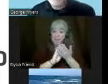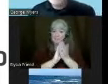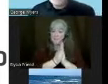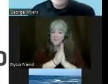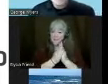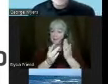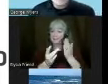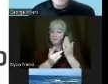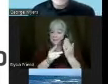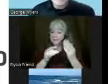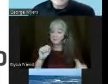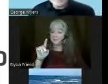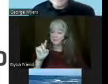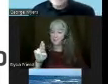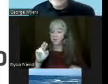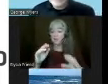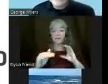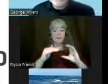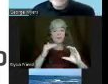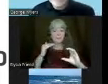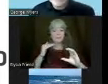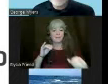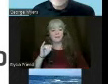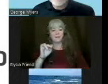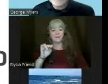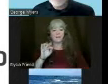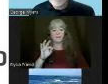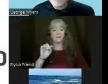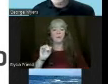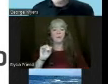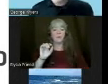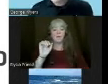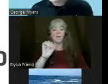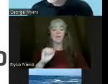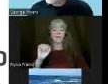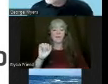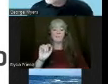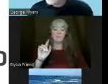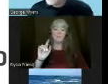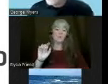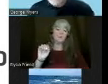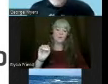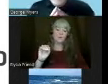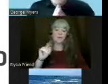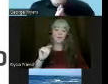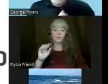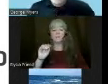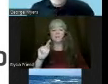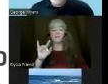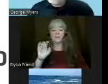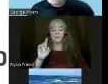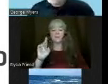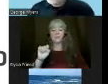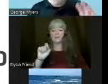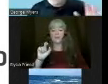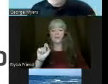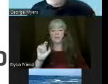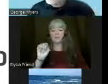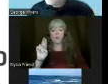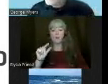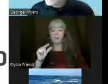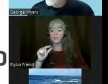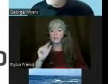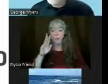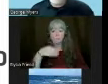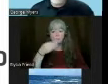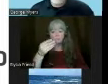ambassador, you can email us at info@techambassadors, ohiotechambassadors.org, and we'll let you know. We'll get you an